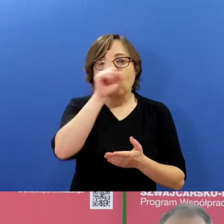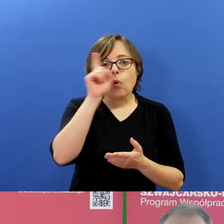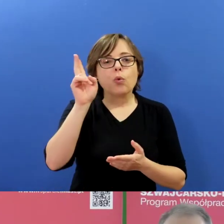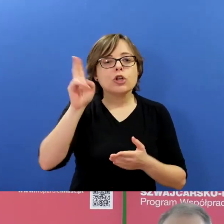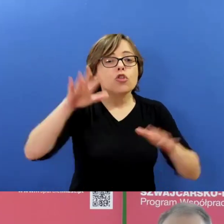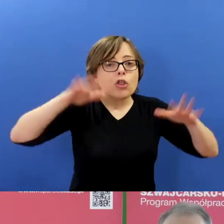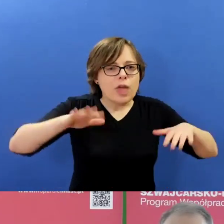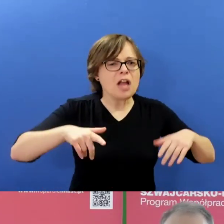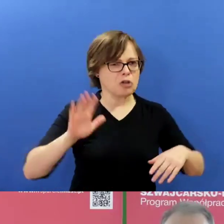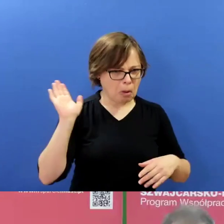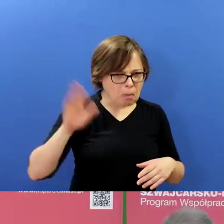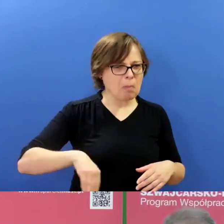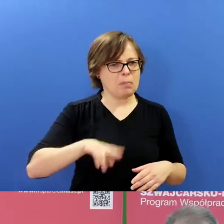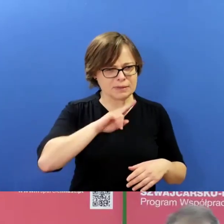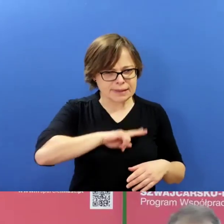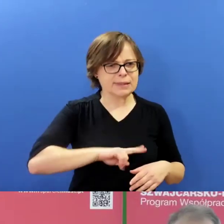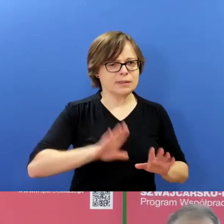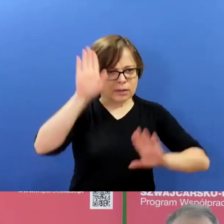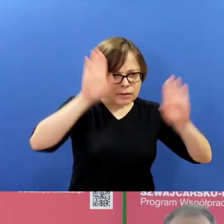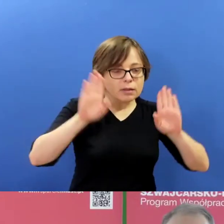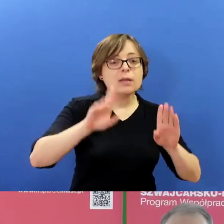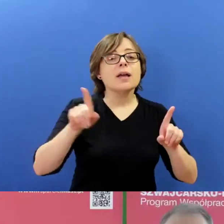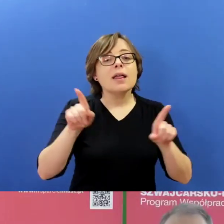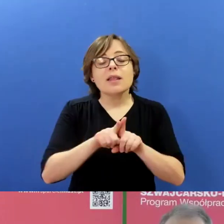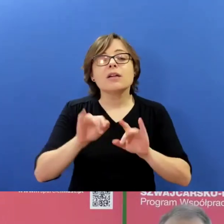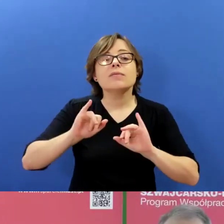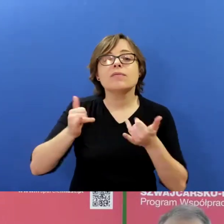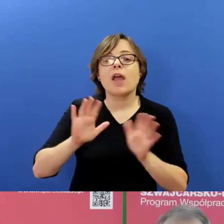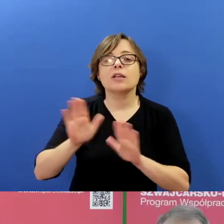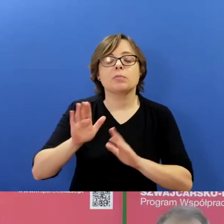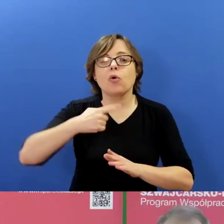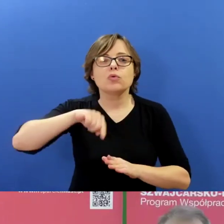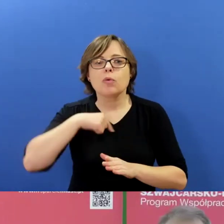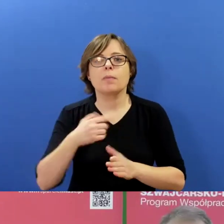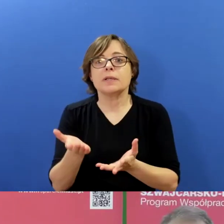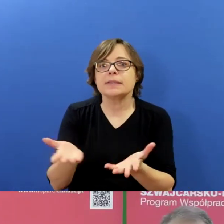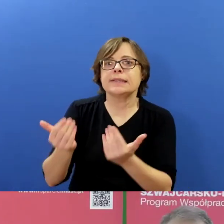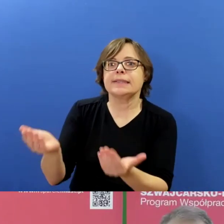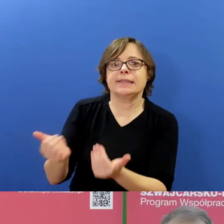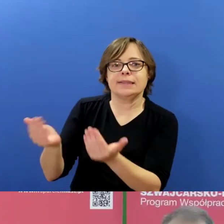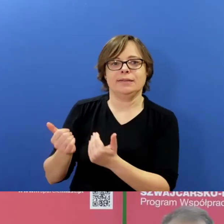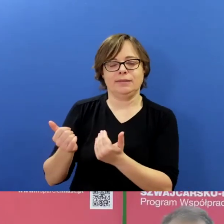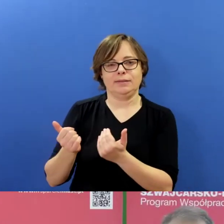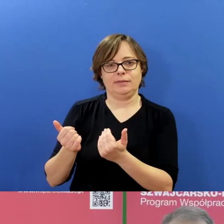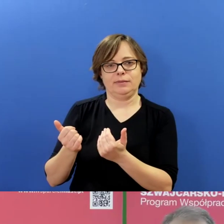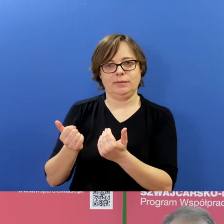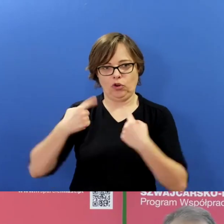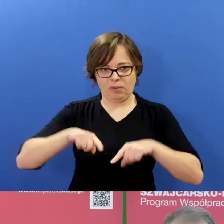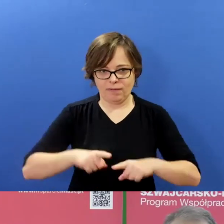the channels that we use to get citizens mobilized. To the first